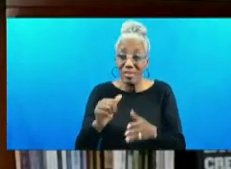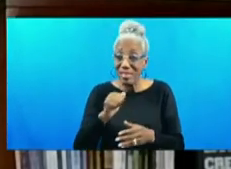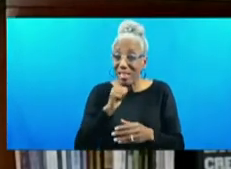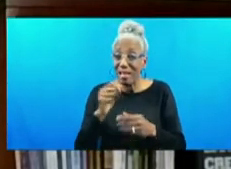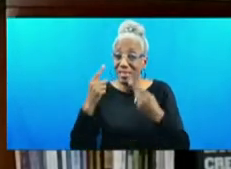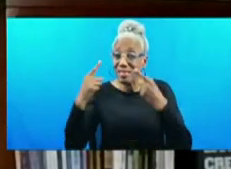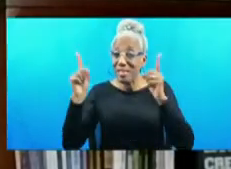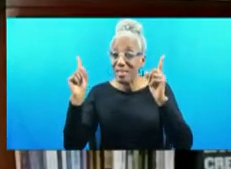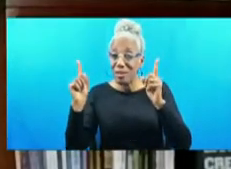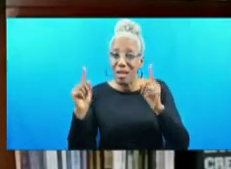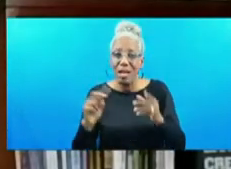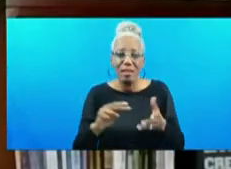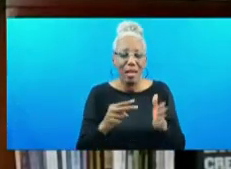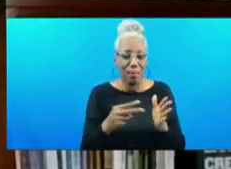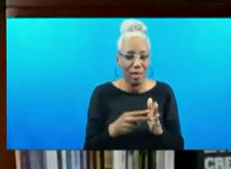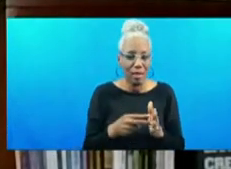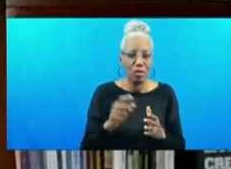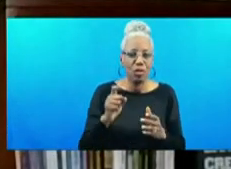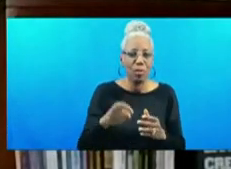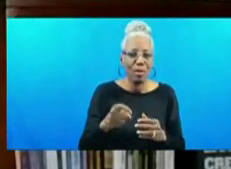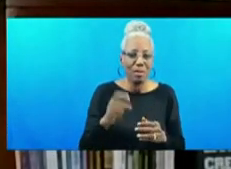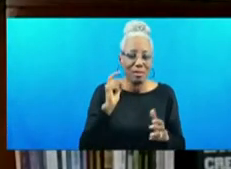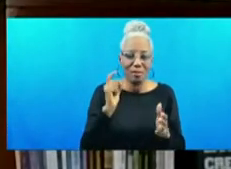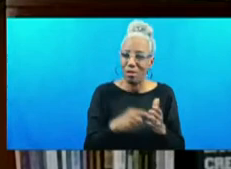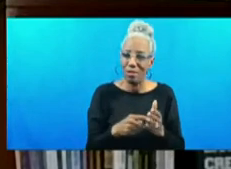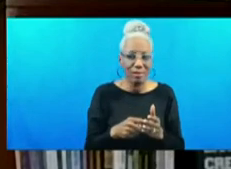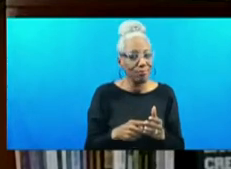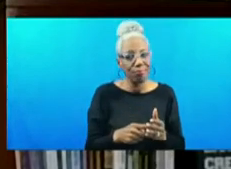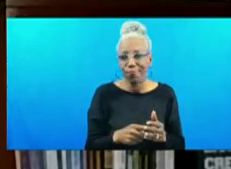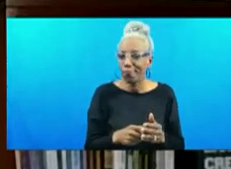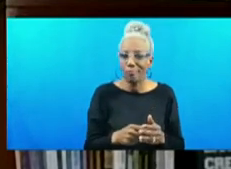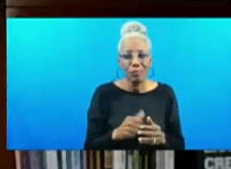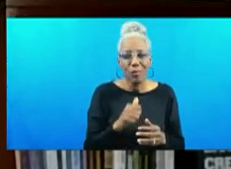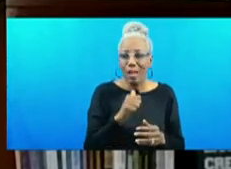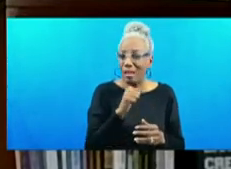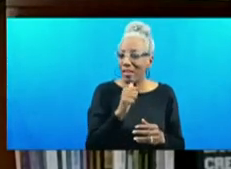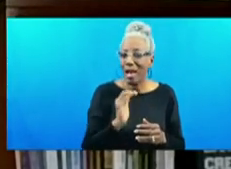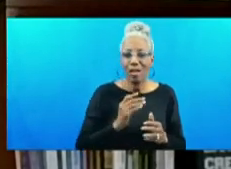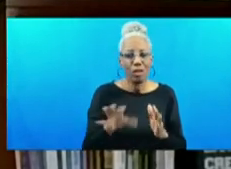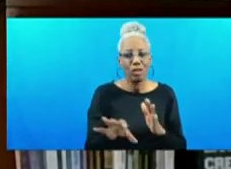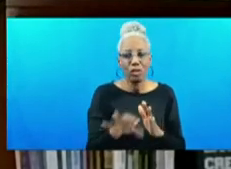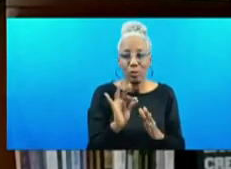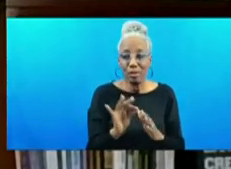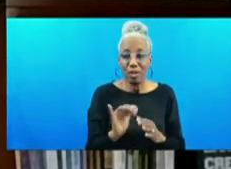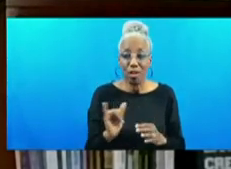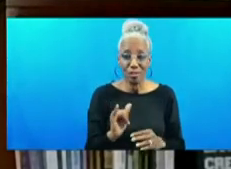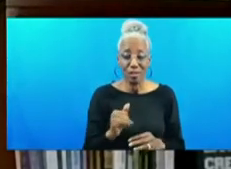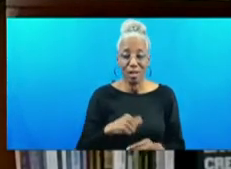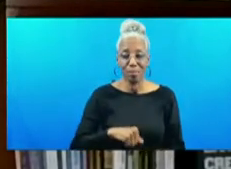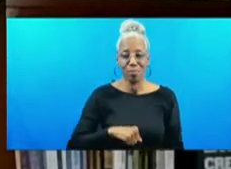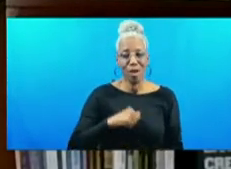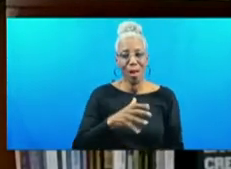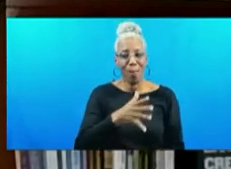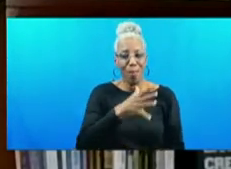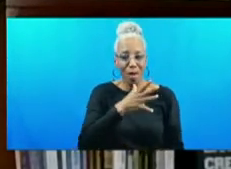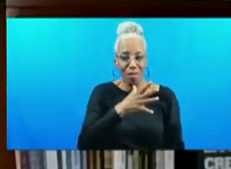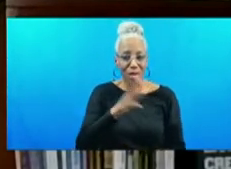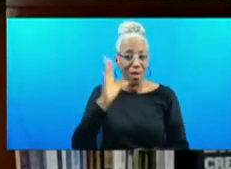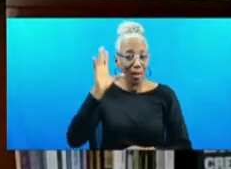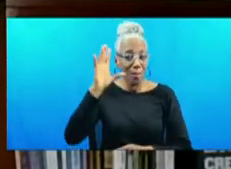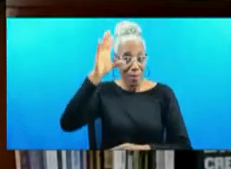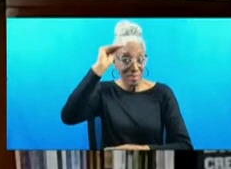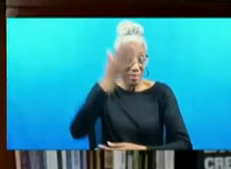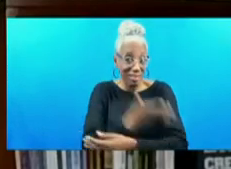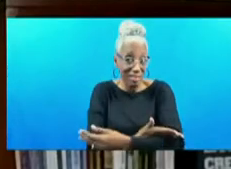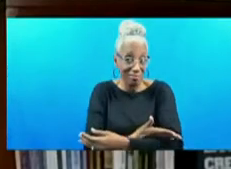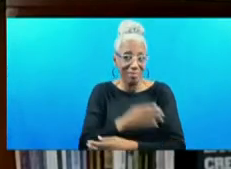see how that's not optional for us. I'm also the proud mother of a 9-year-old son And as I sit and have the conversation often